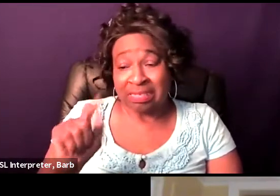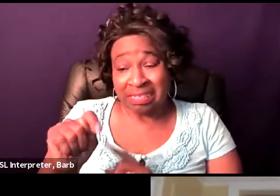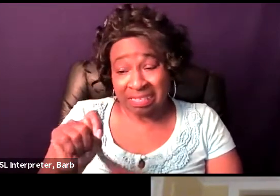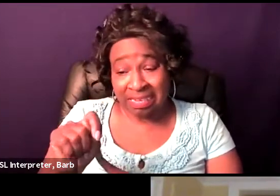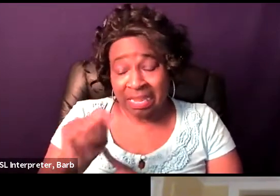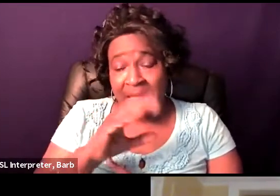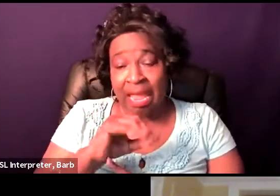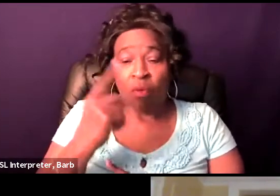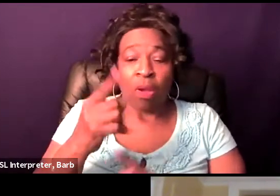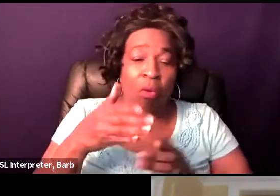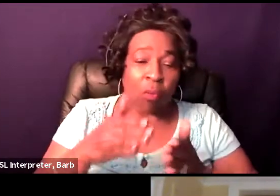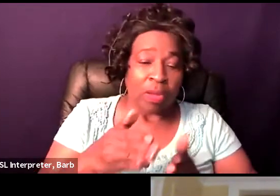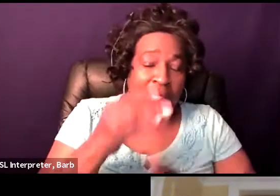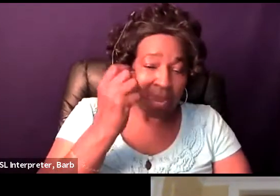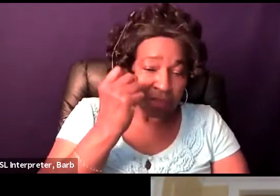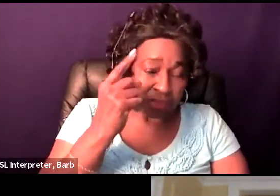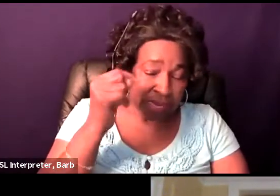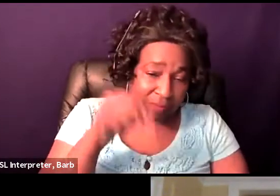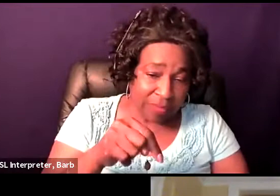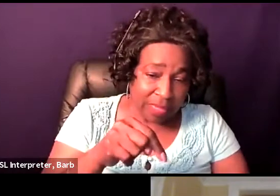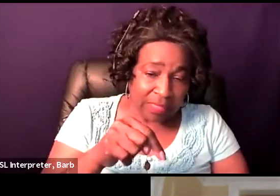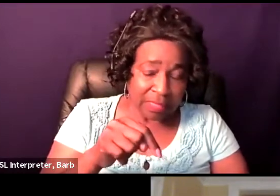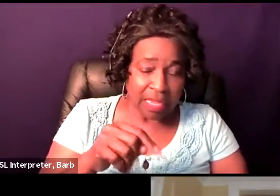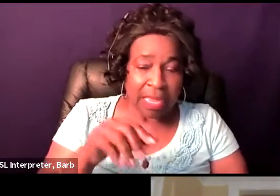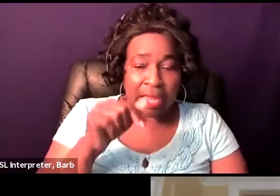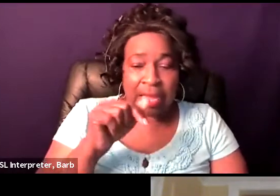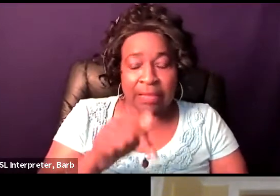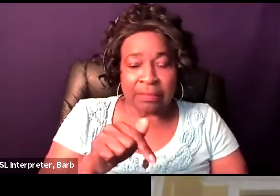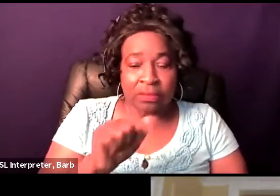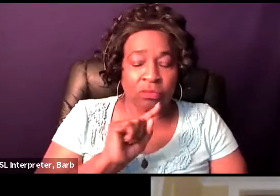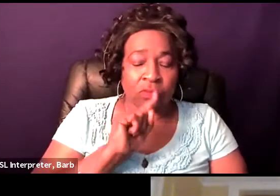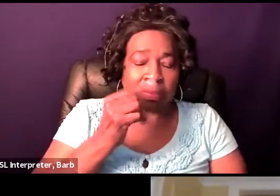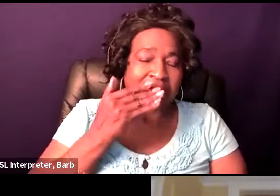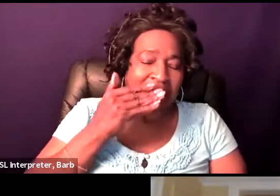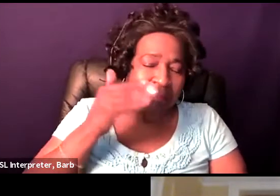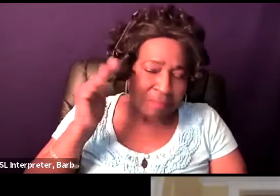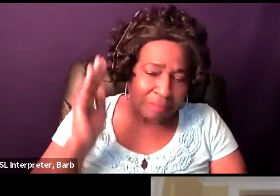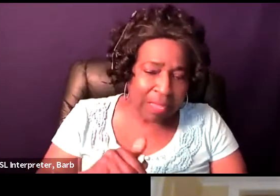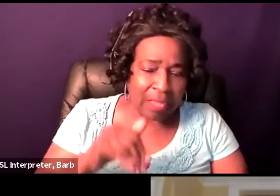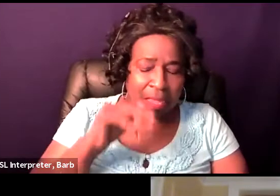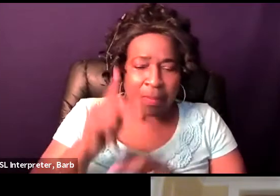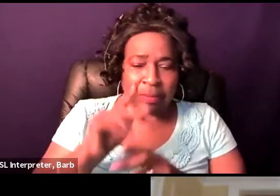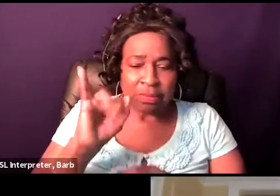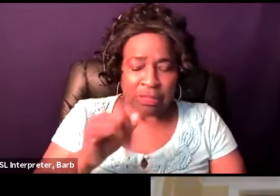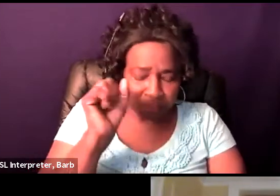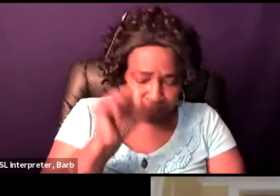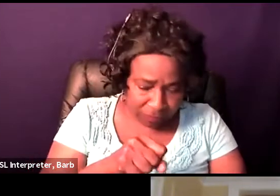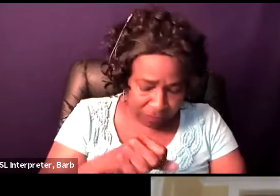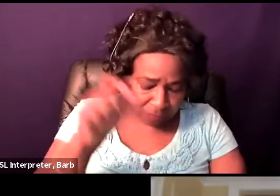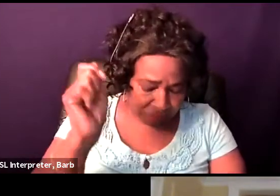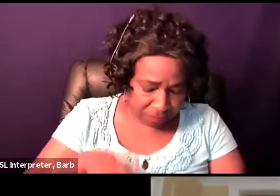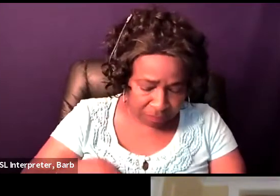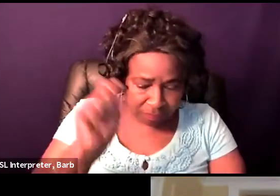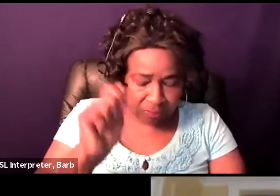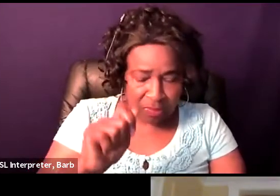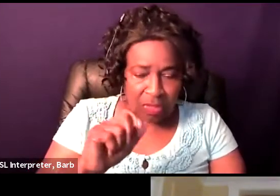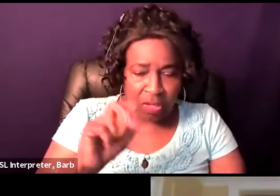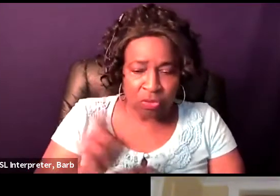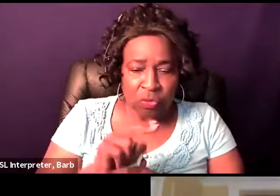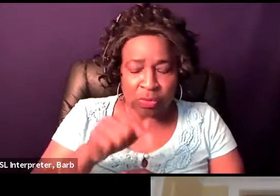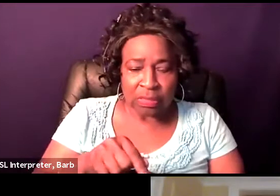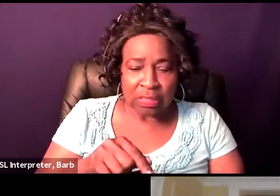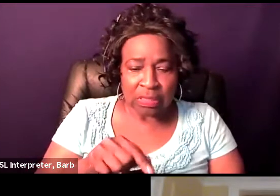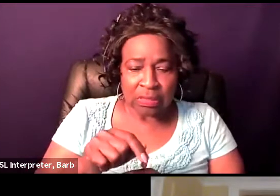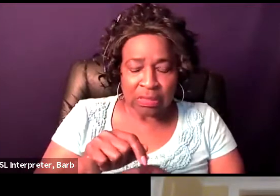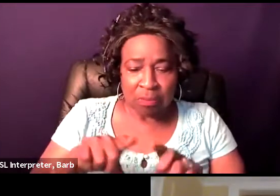to understand it is as a bureaucracy of evil, where people just put their heads down, clocked in and out, use these punch cards in